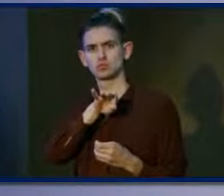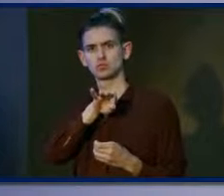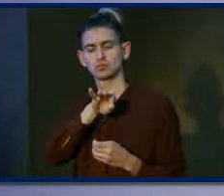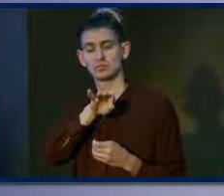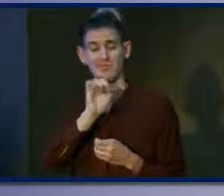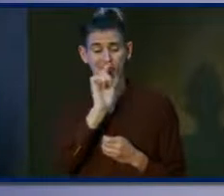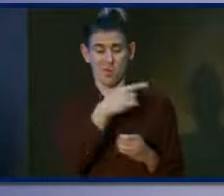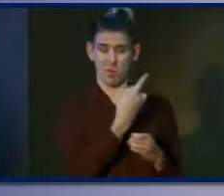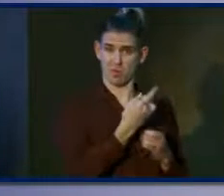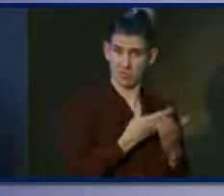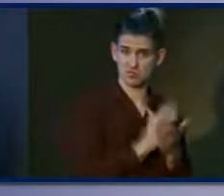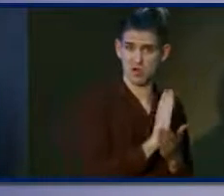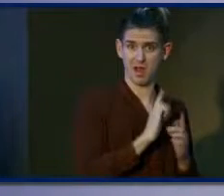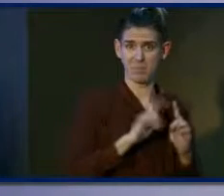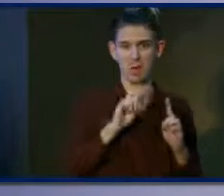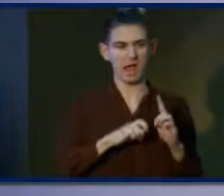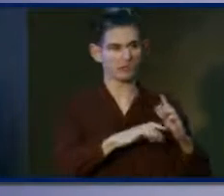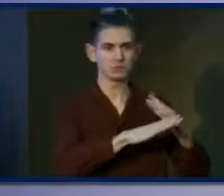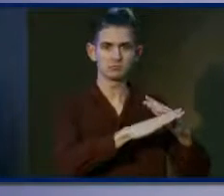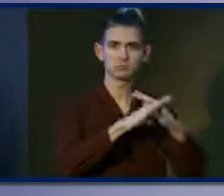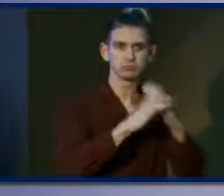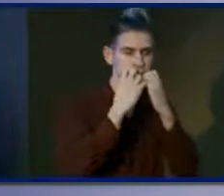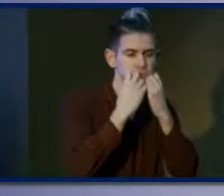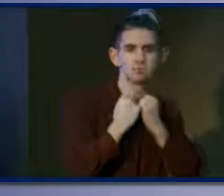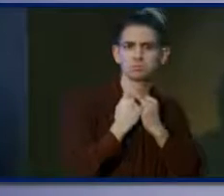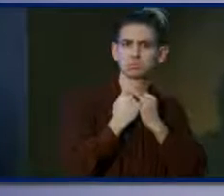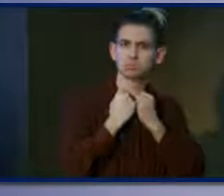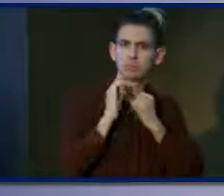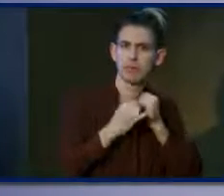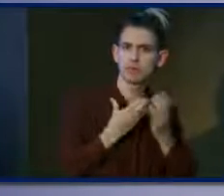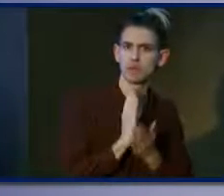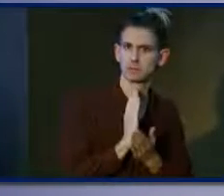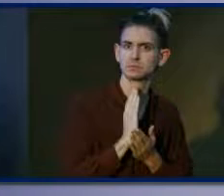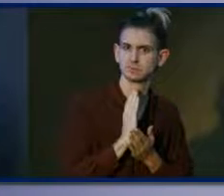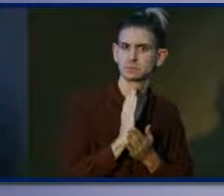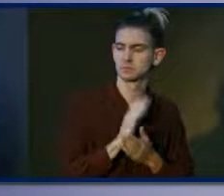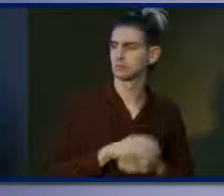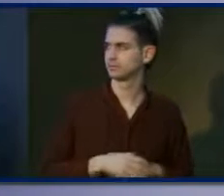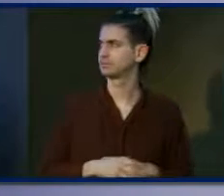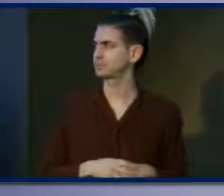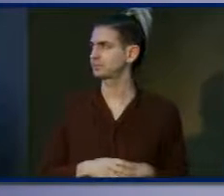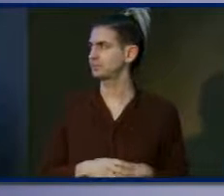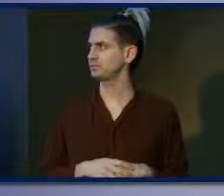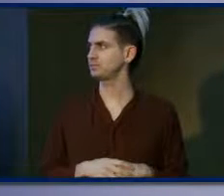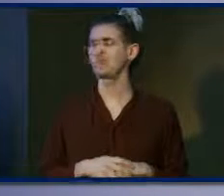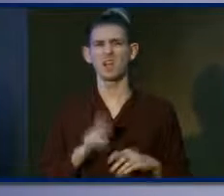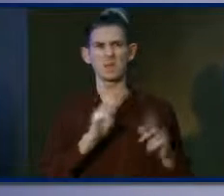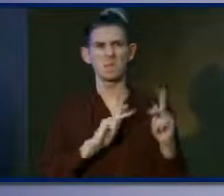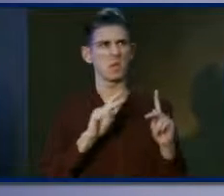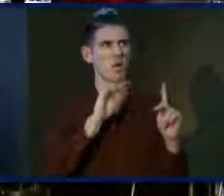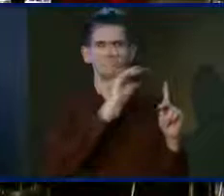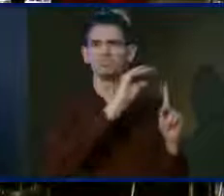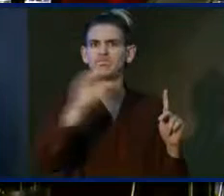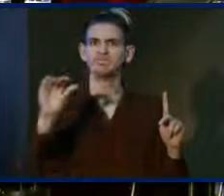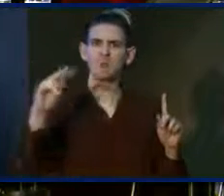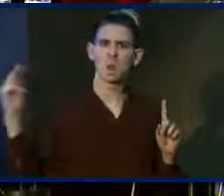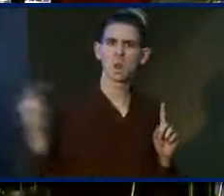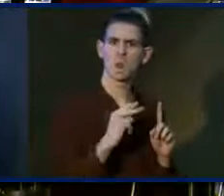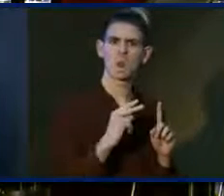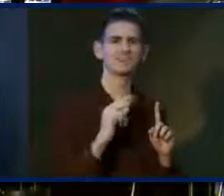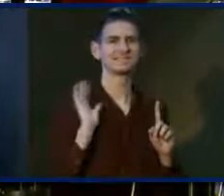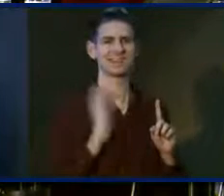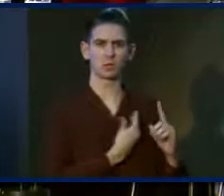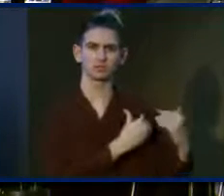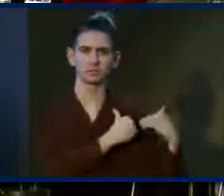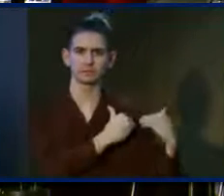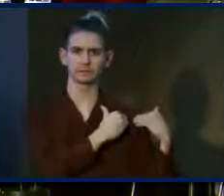protect and cherish and inculcate in people as a responsibility. A republic